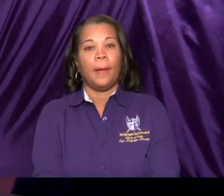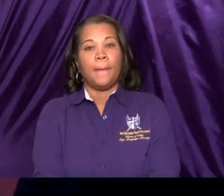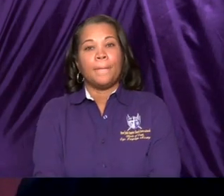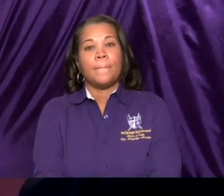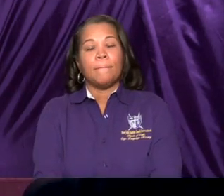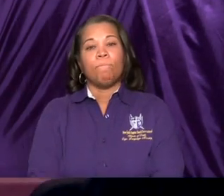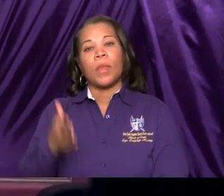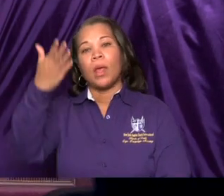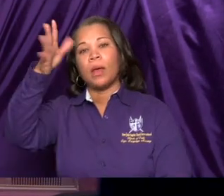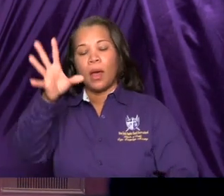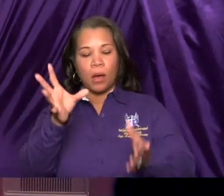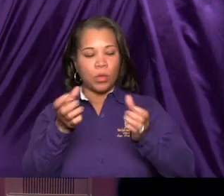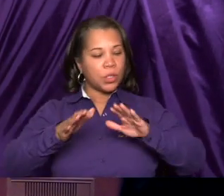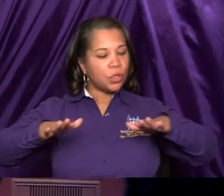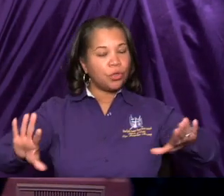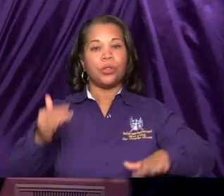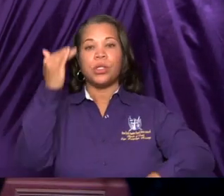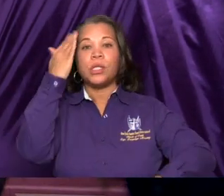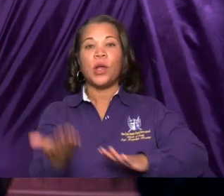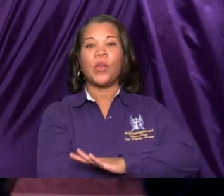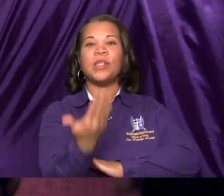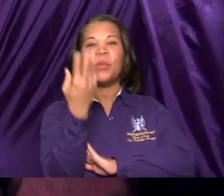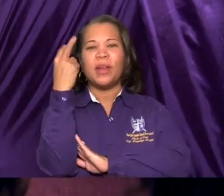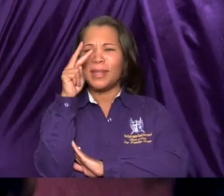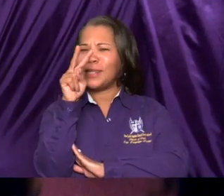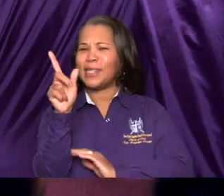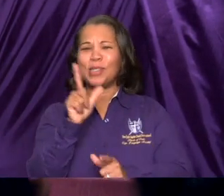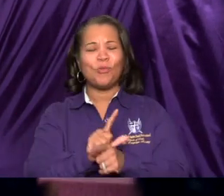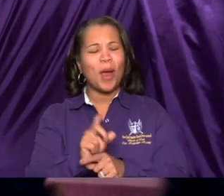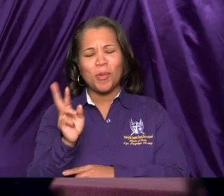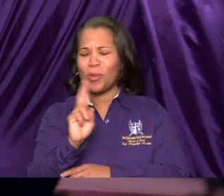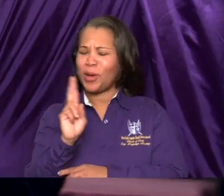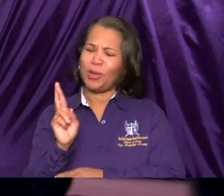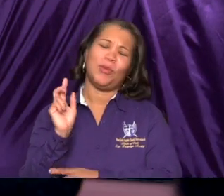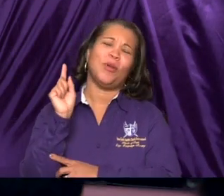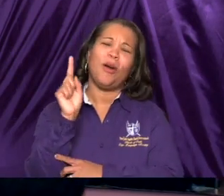And God wants his children to know this morning that he sees you right where you are.